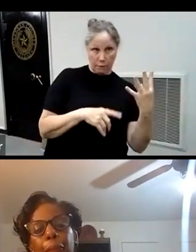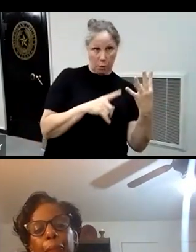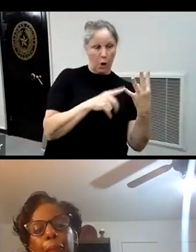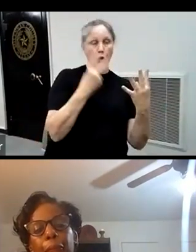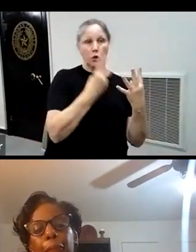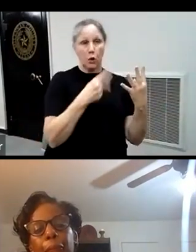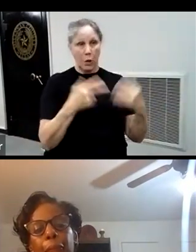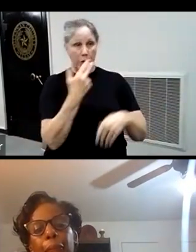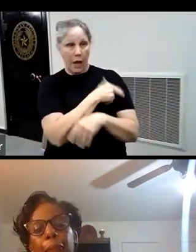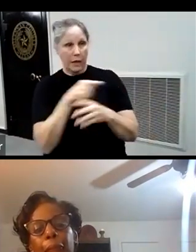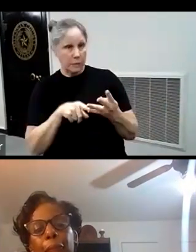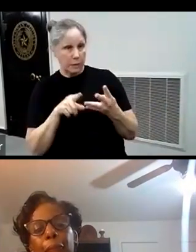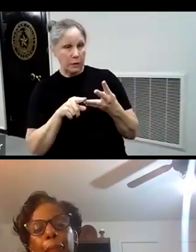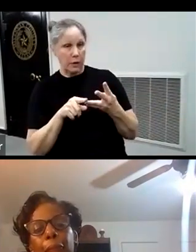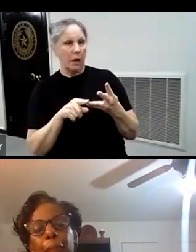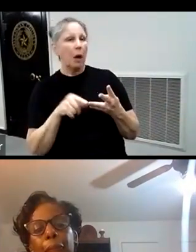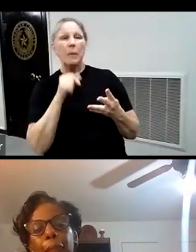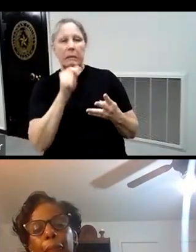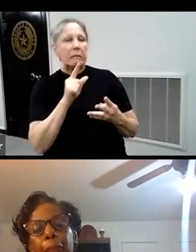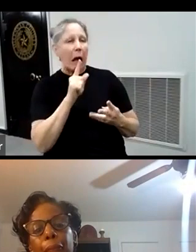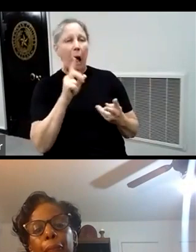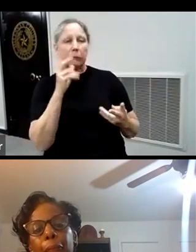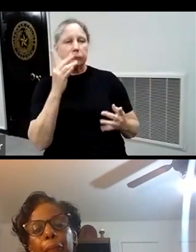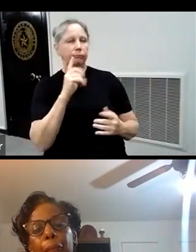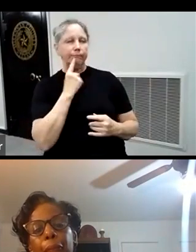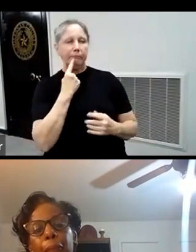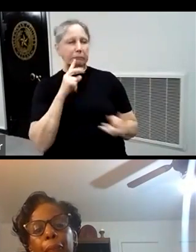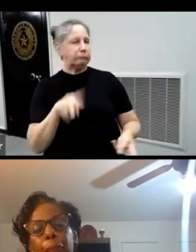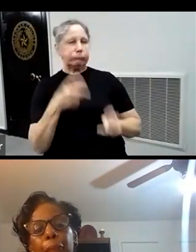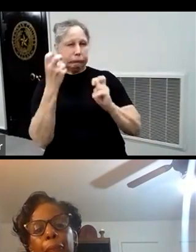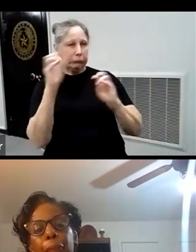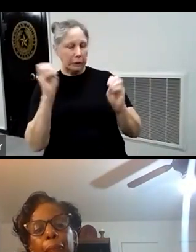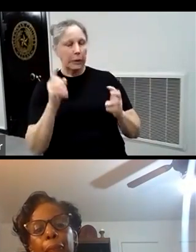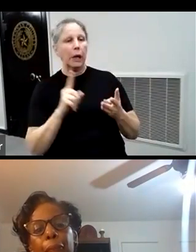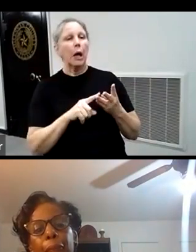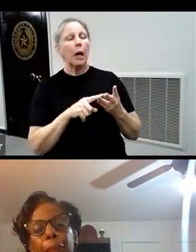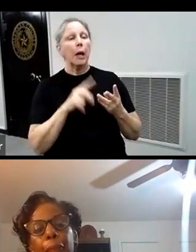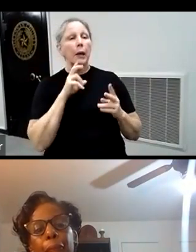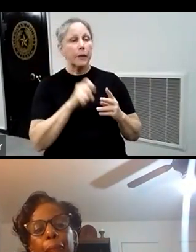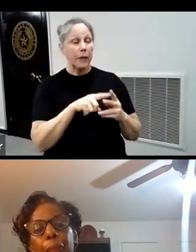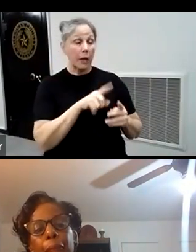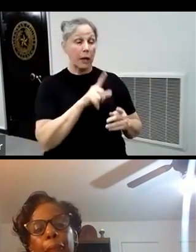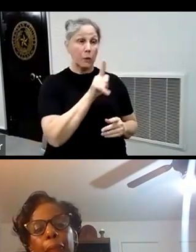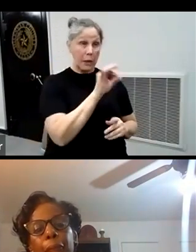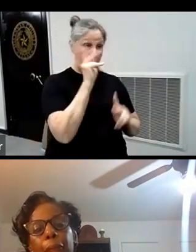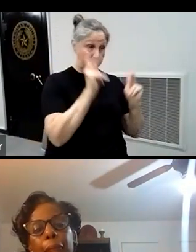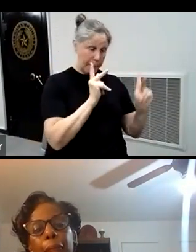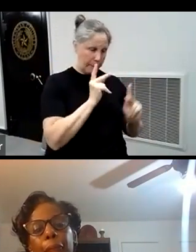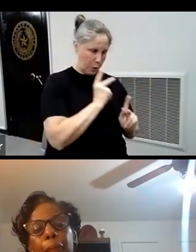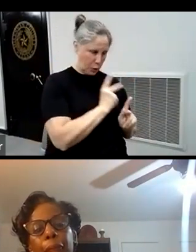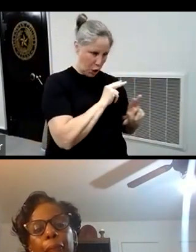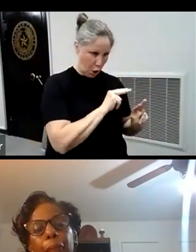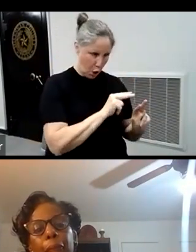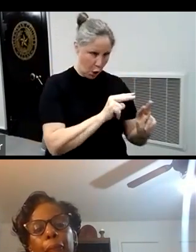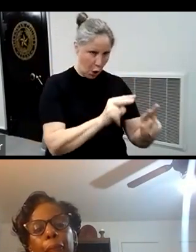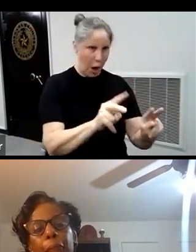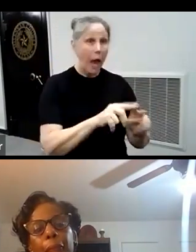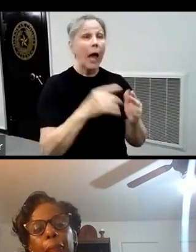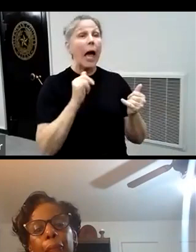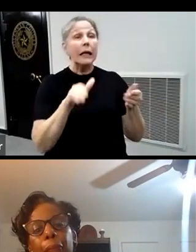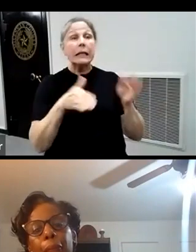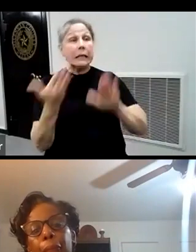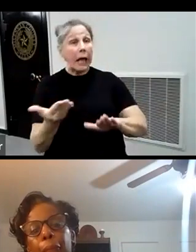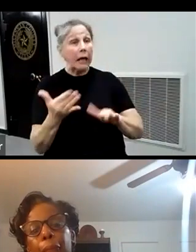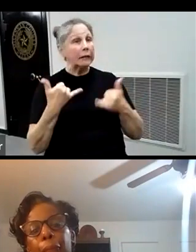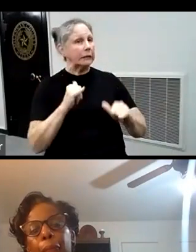hospitalized, but not in critical condition. They are actively monitoring 29 people, and we are still at 4 deaths. So